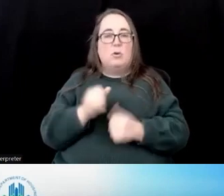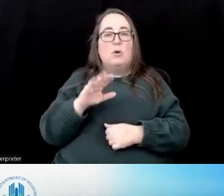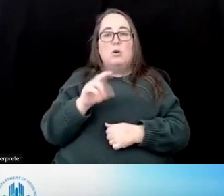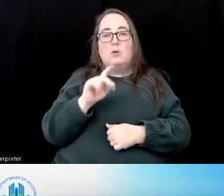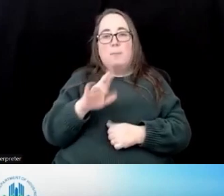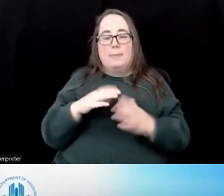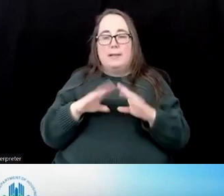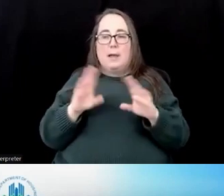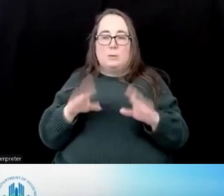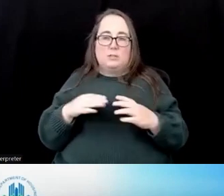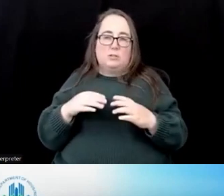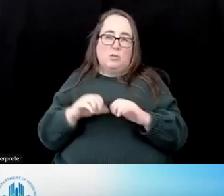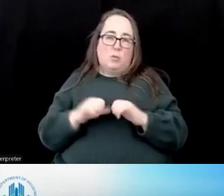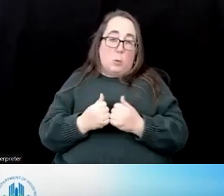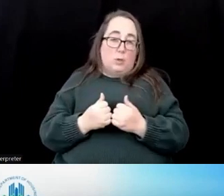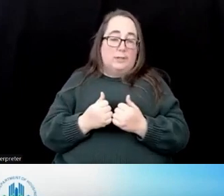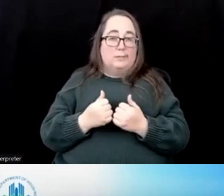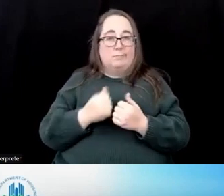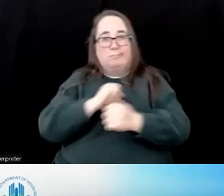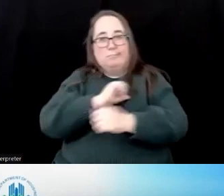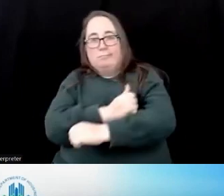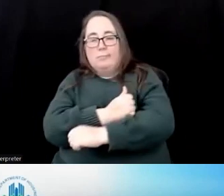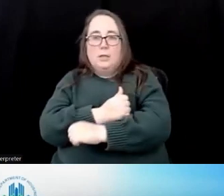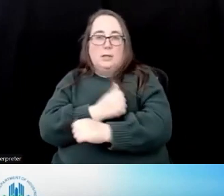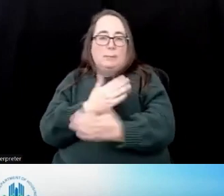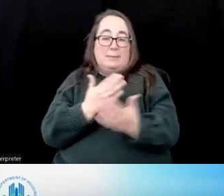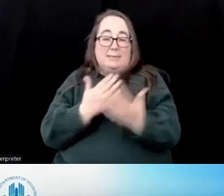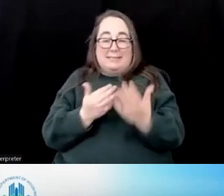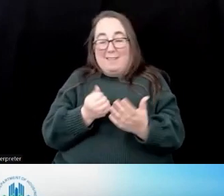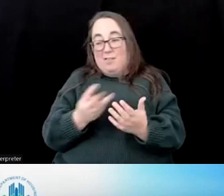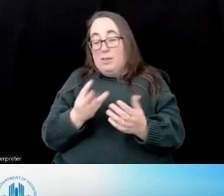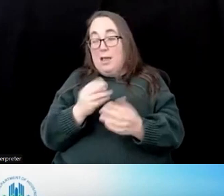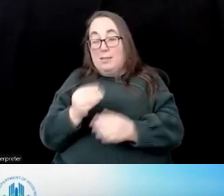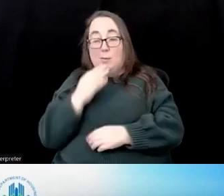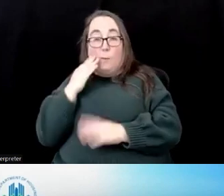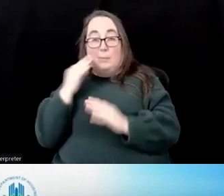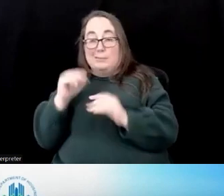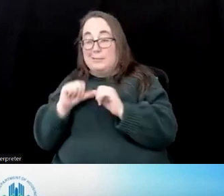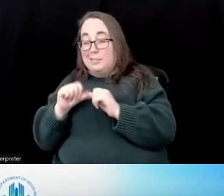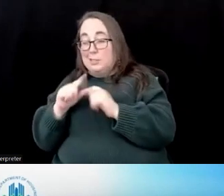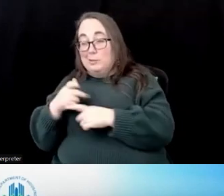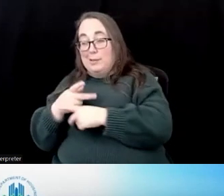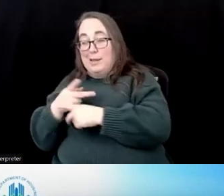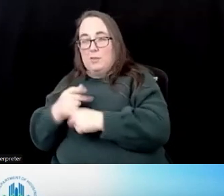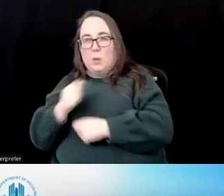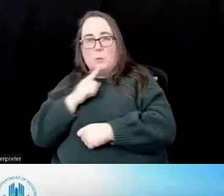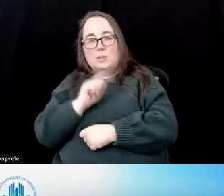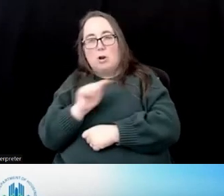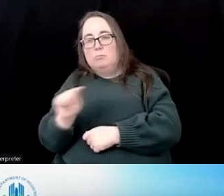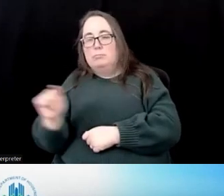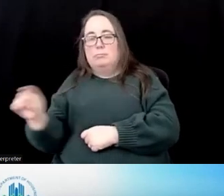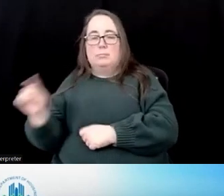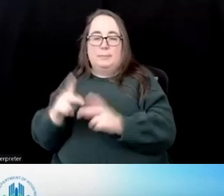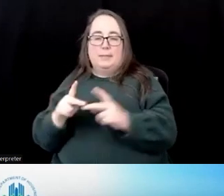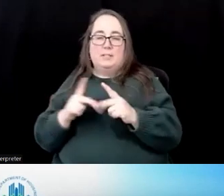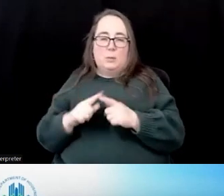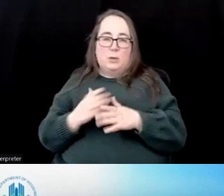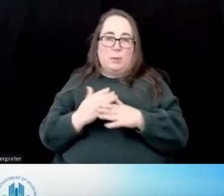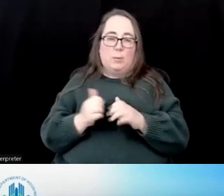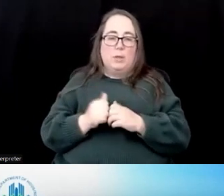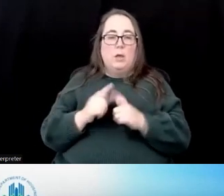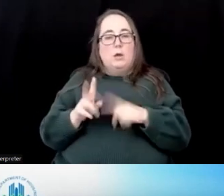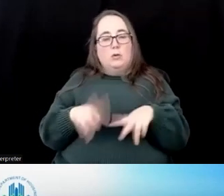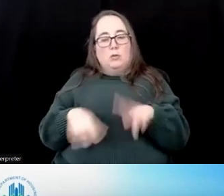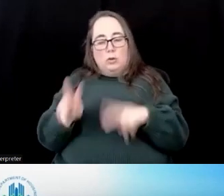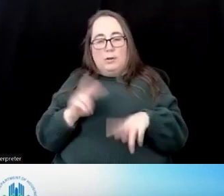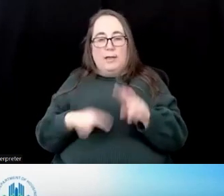authorities, which may be several in your region, as well as your homeless continuums of care. Those are really the key entities that you want to forge a partnership with to really look at